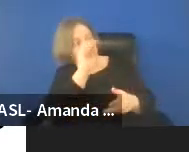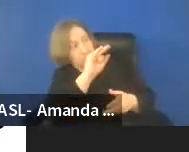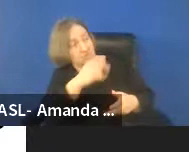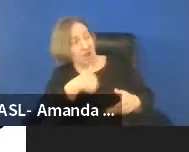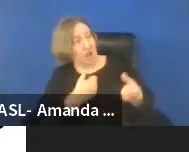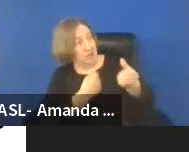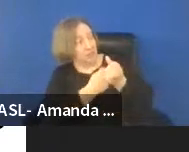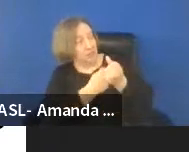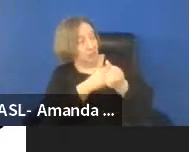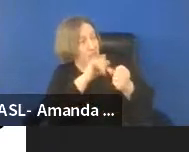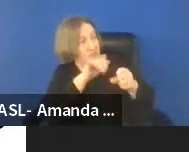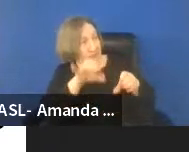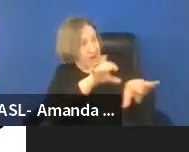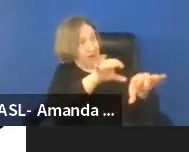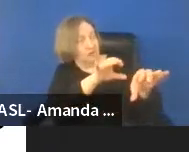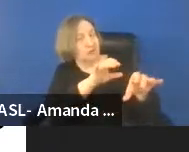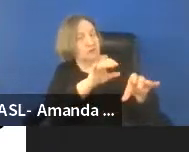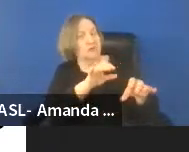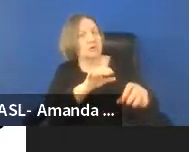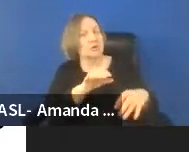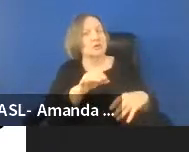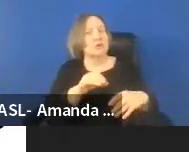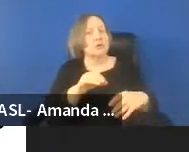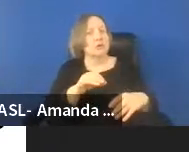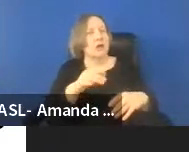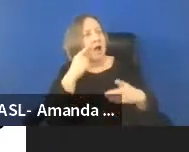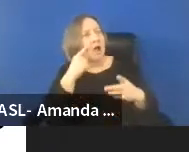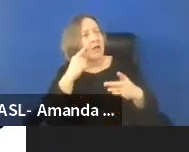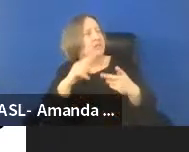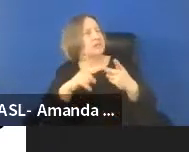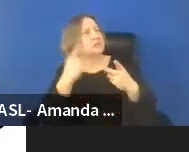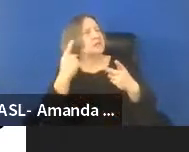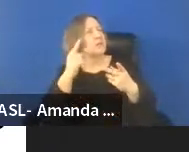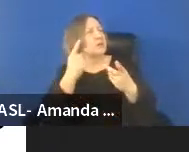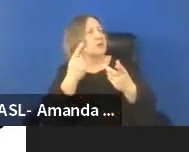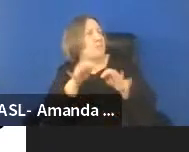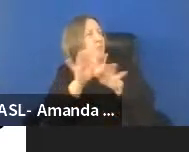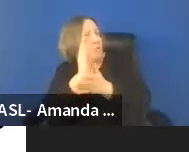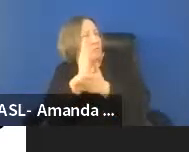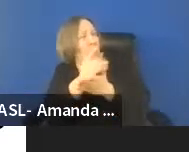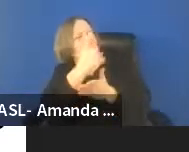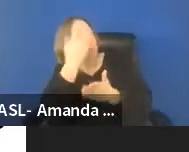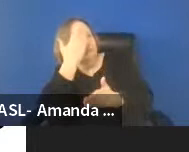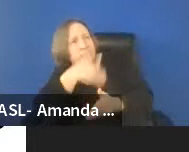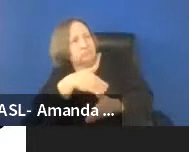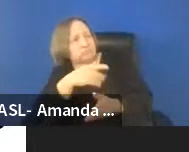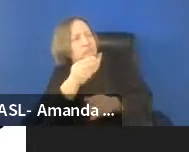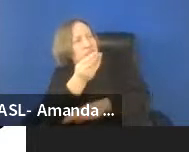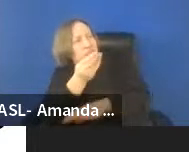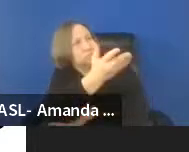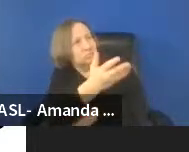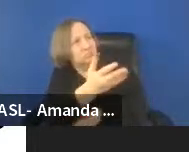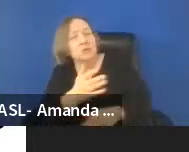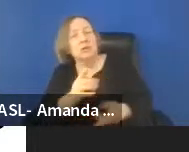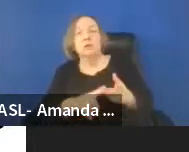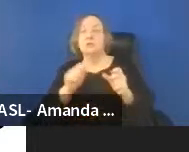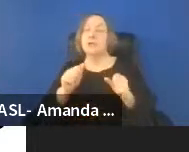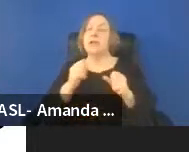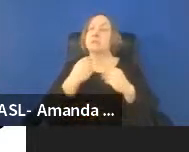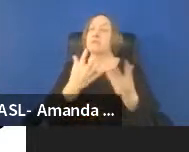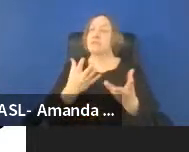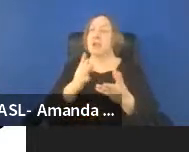being proposed, but you think an important issue has been overlooked. You can provide this testimony in a couple